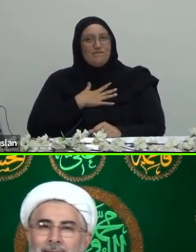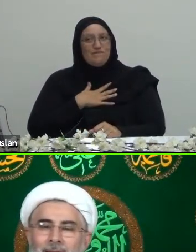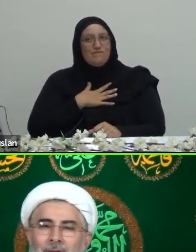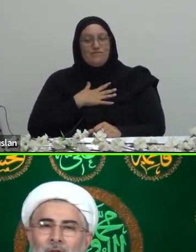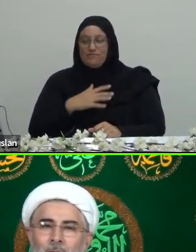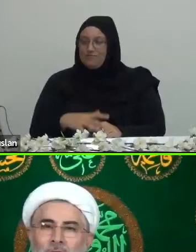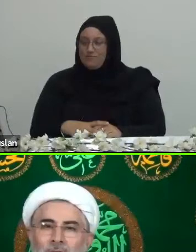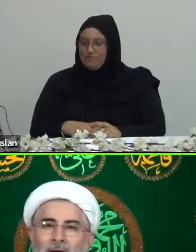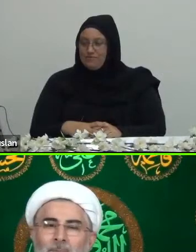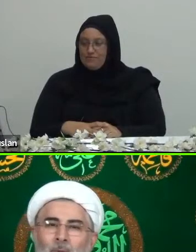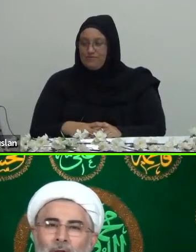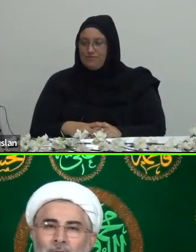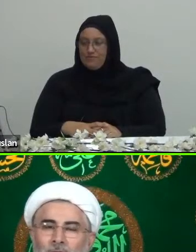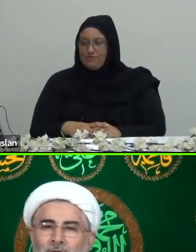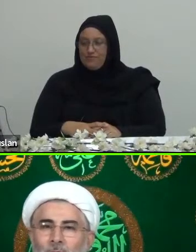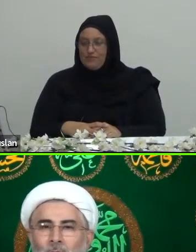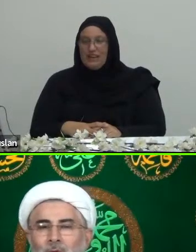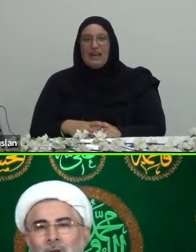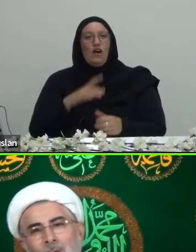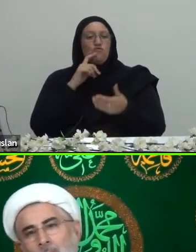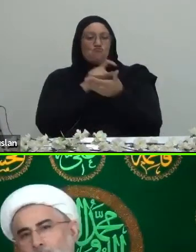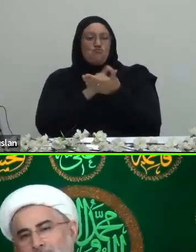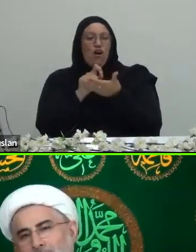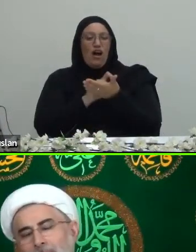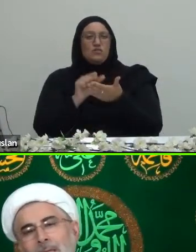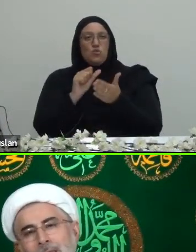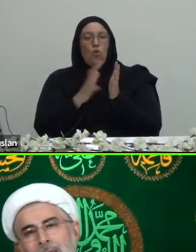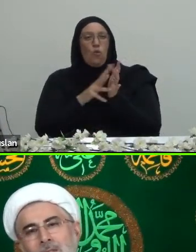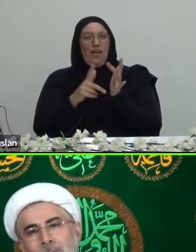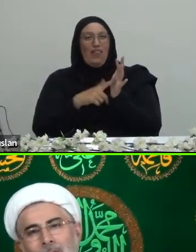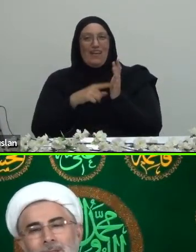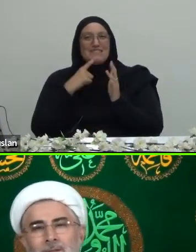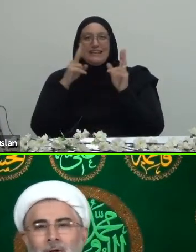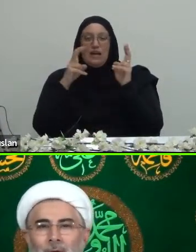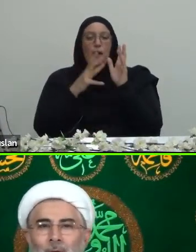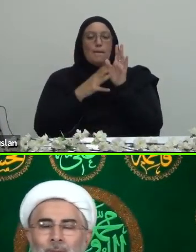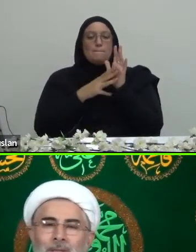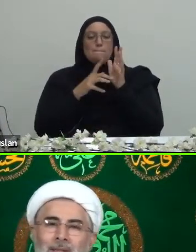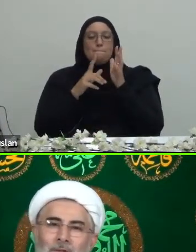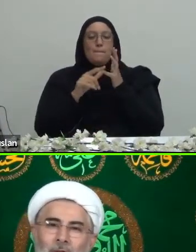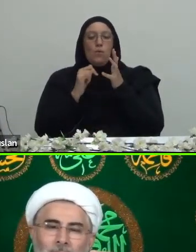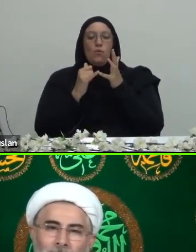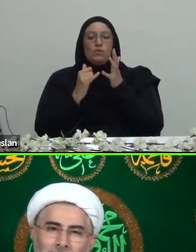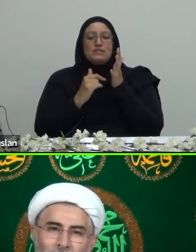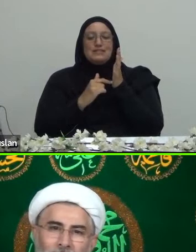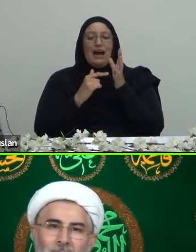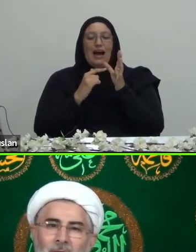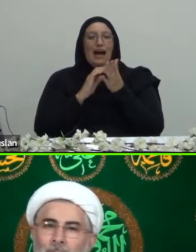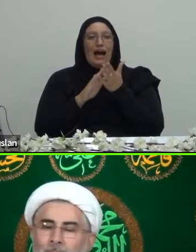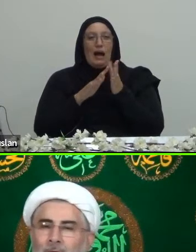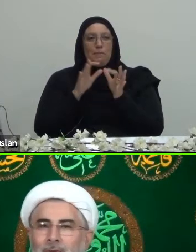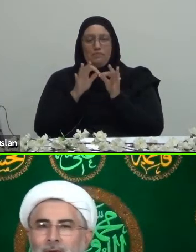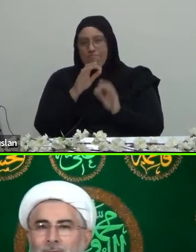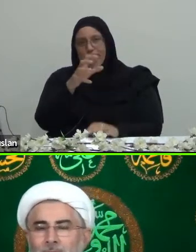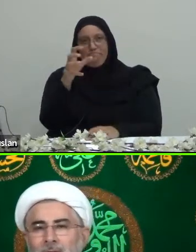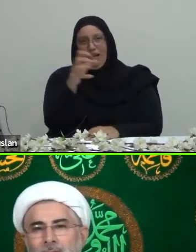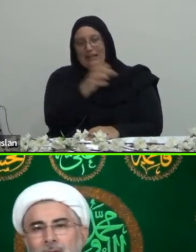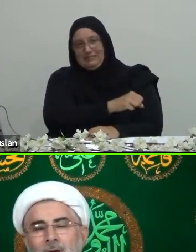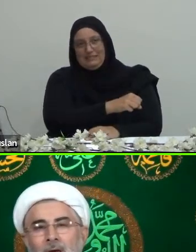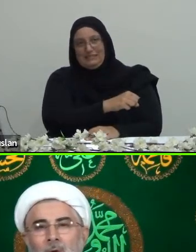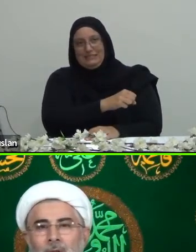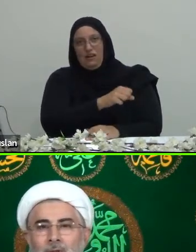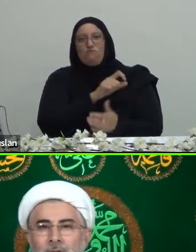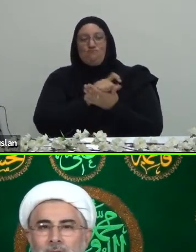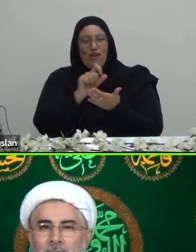says that it is mustahab by default to have a will. Please, I hope that inshallah every single member of the